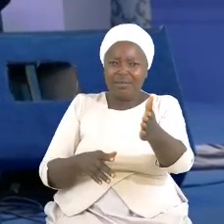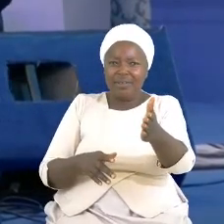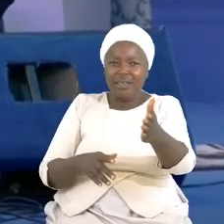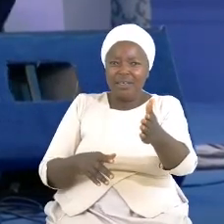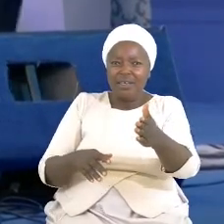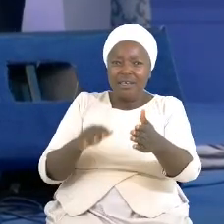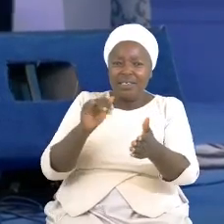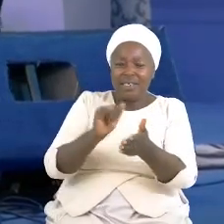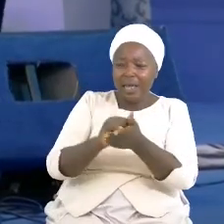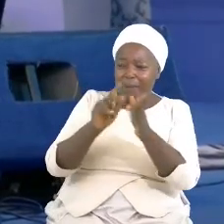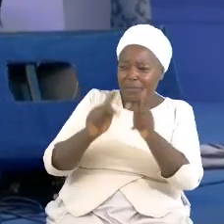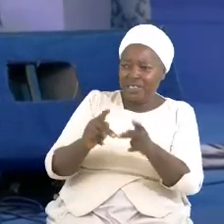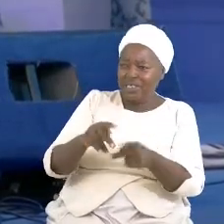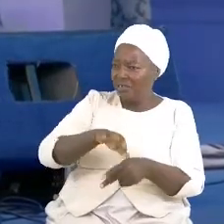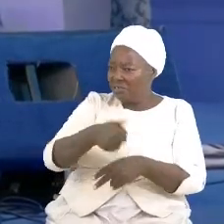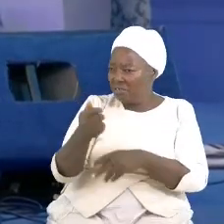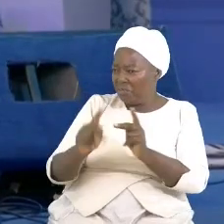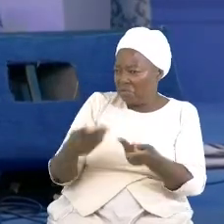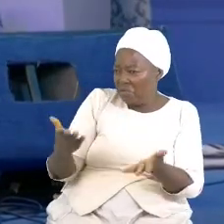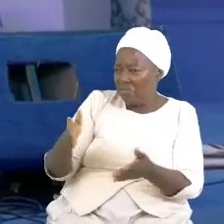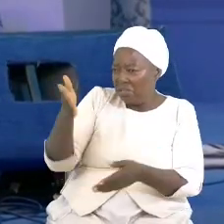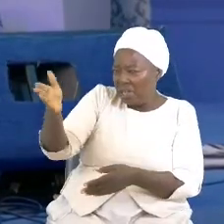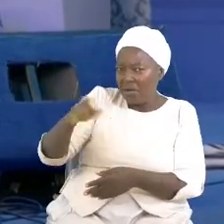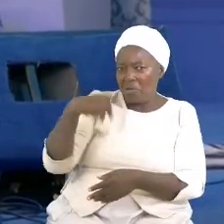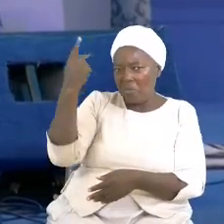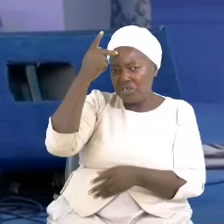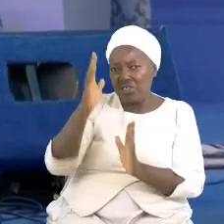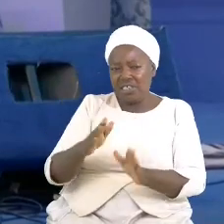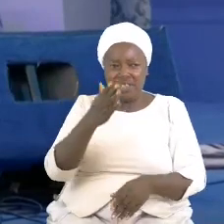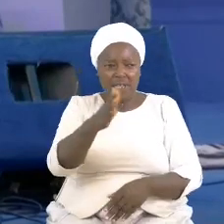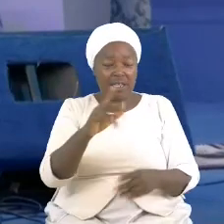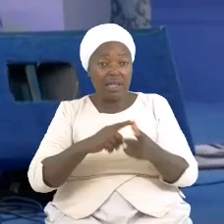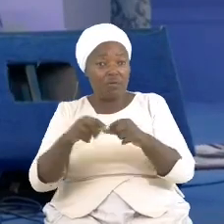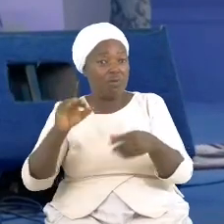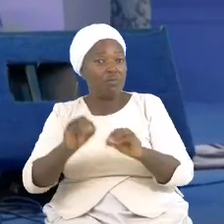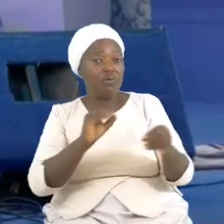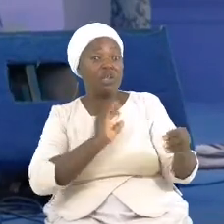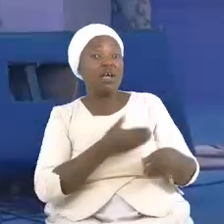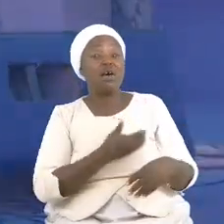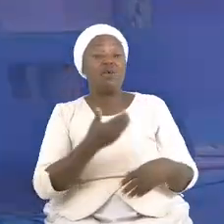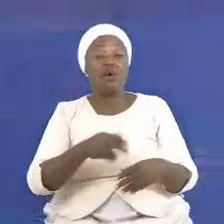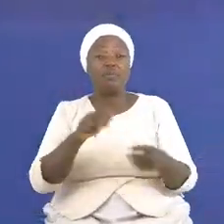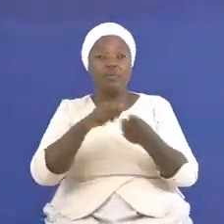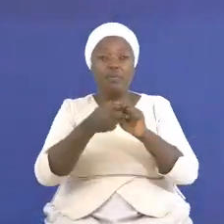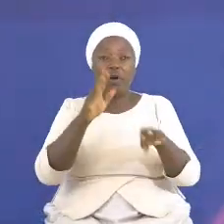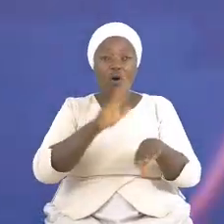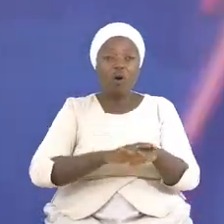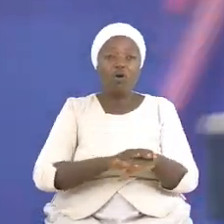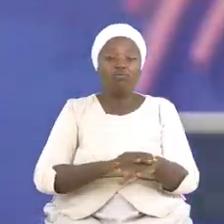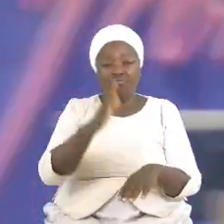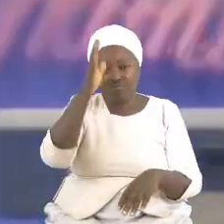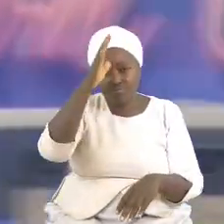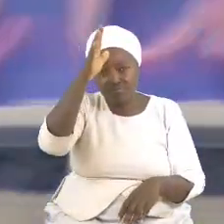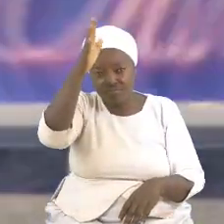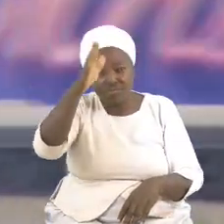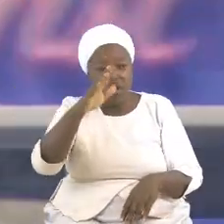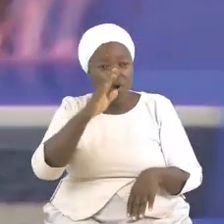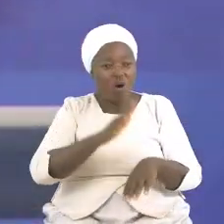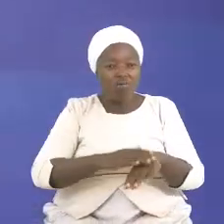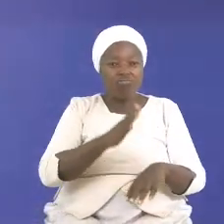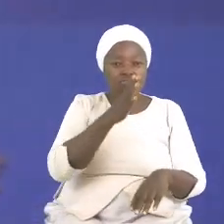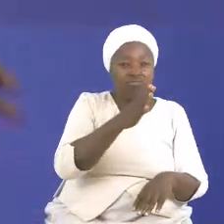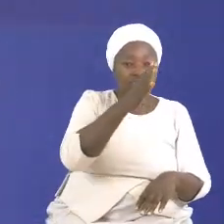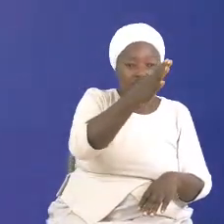politician so and so. We put our problems on grandma so and so, grandpa so and so. We put